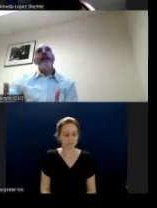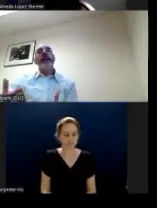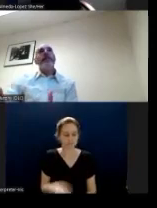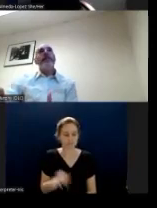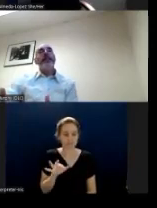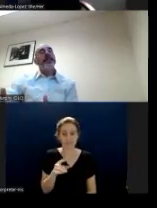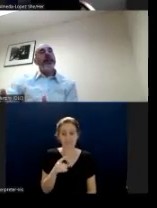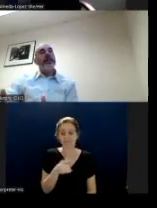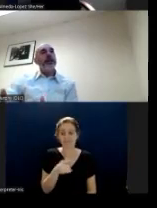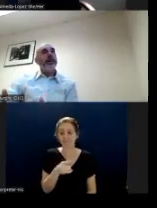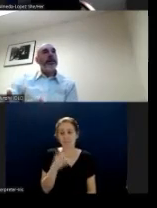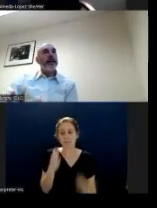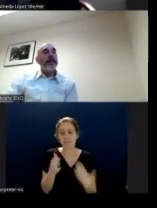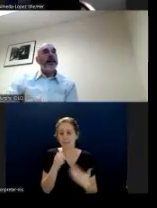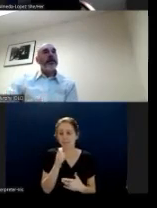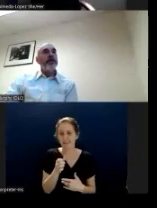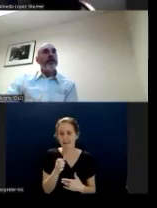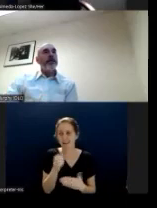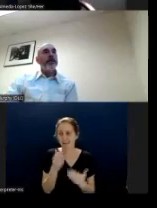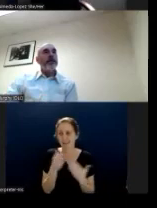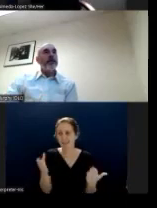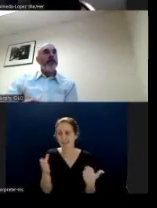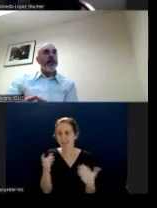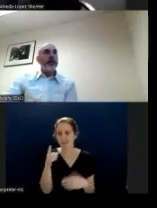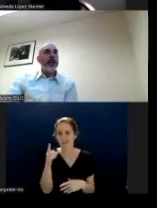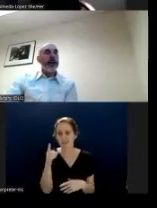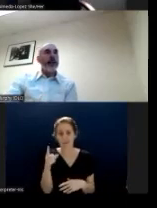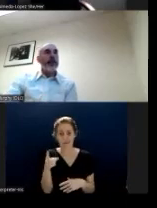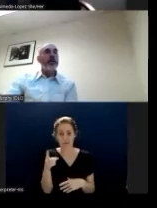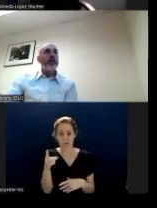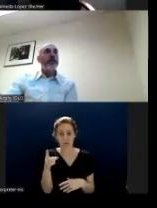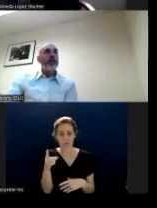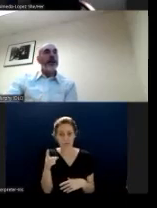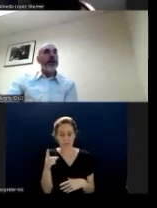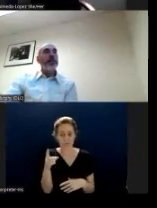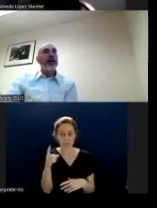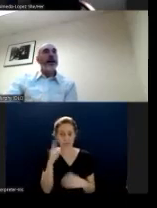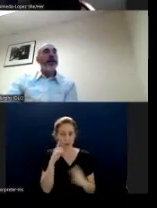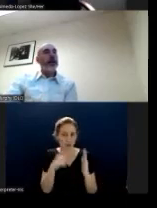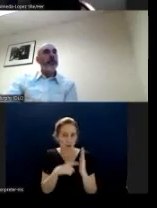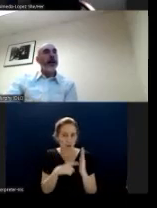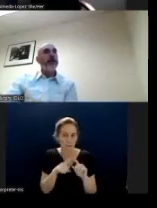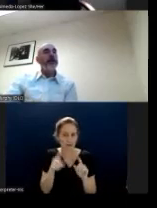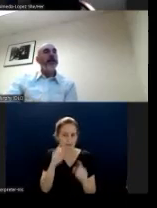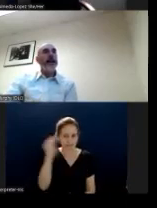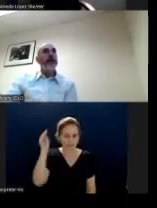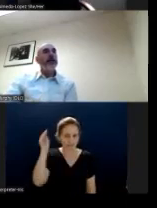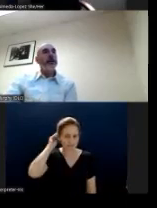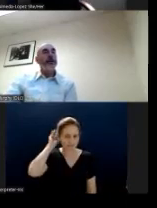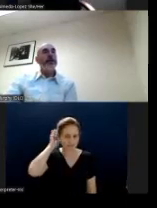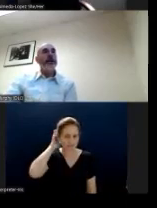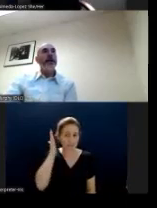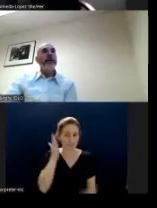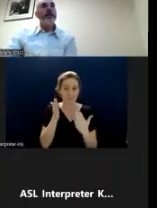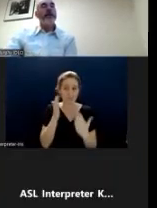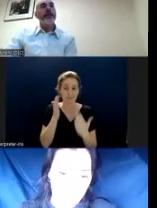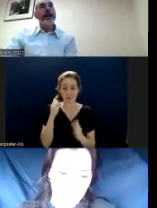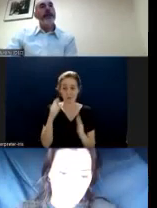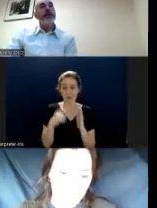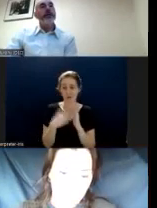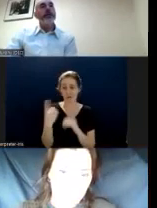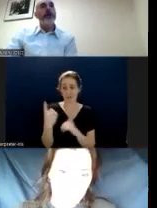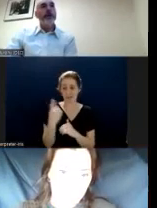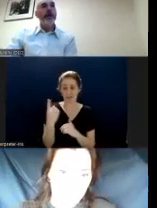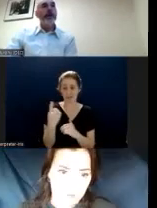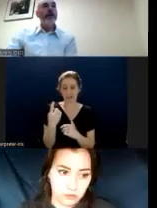these may not necessarily be things that you're going to be looking out for, but just keep in mind, and maybe you'll encounter while you're there, you'll